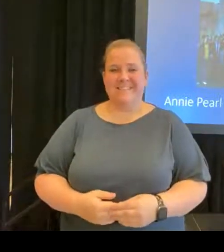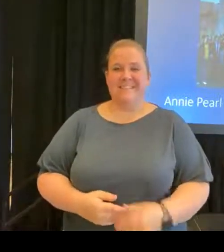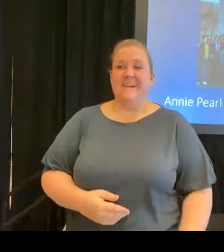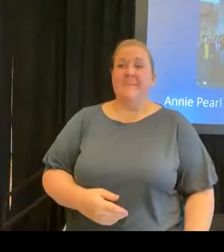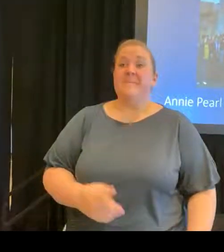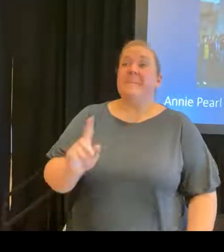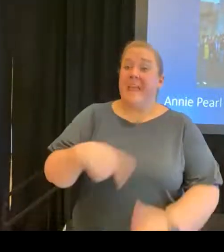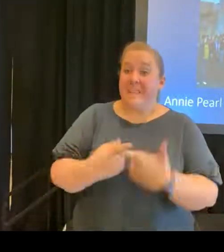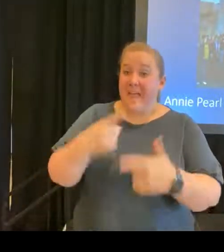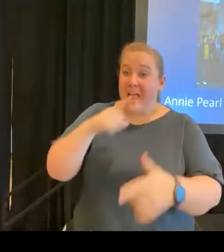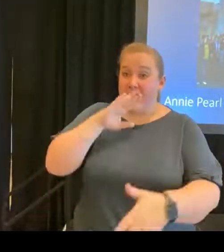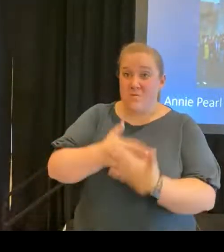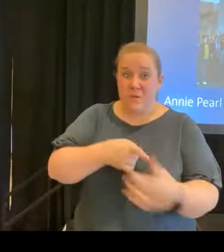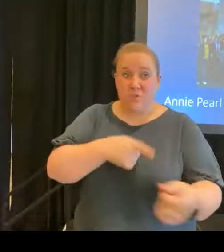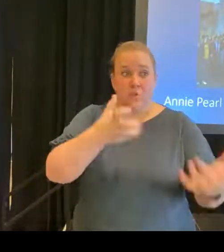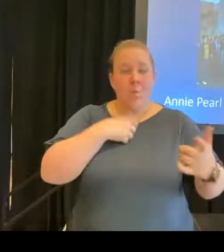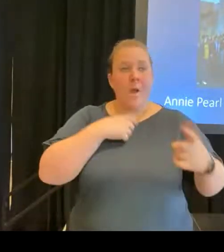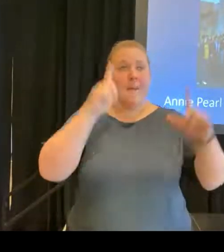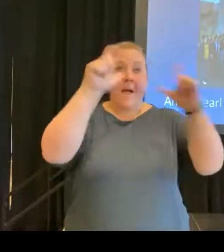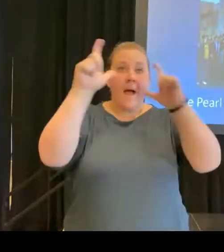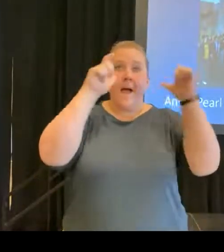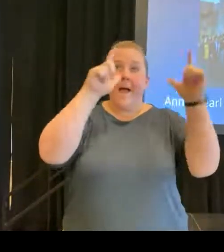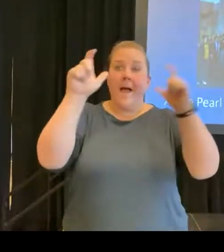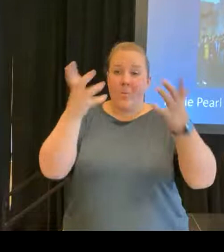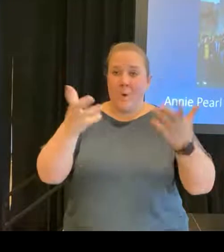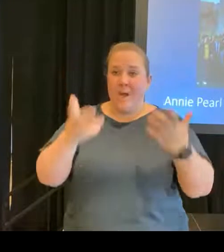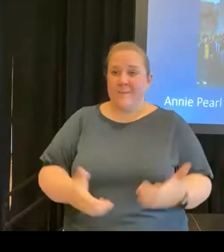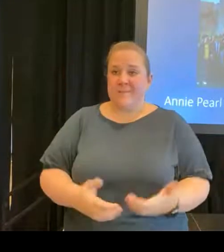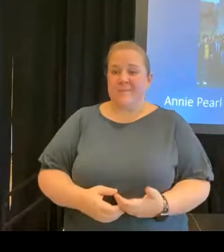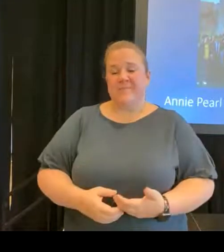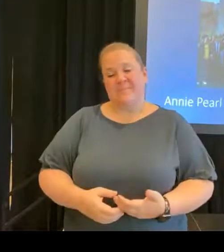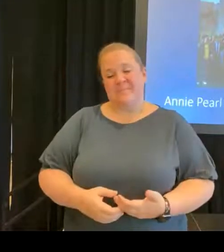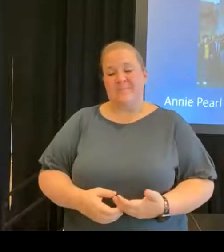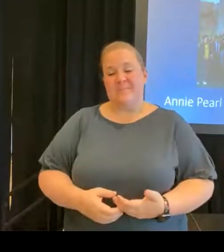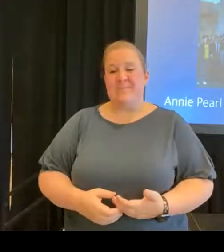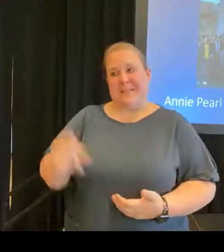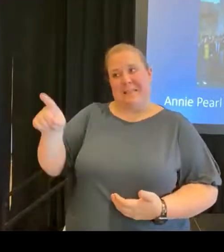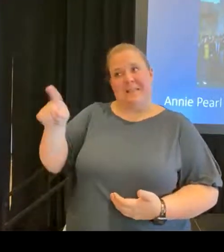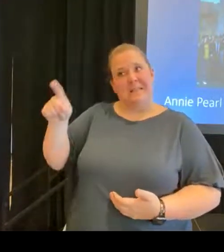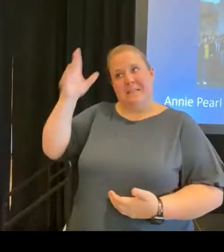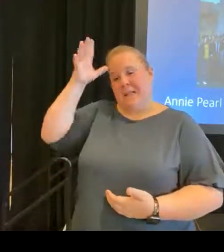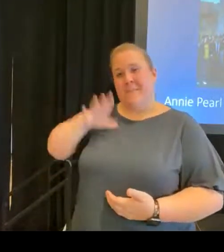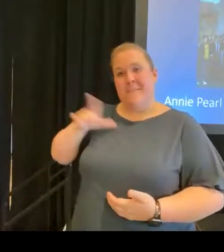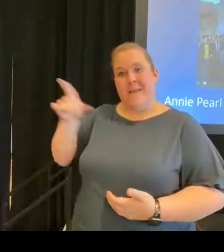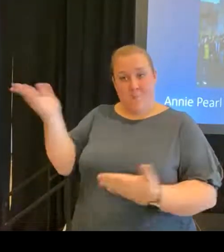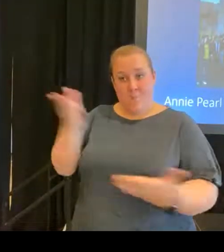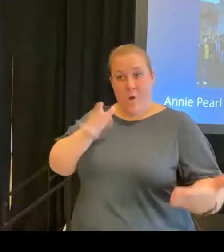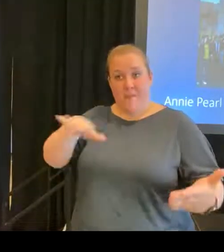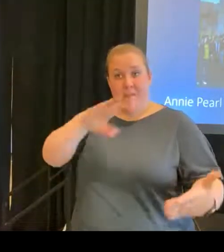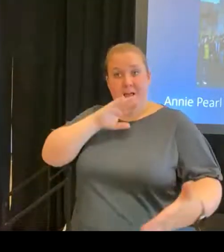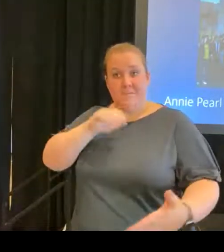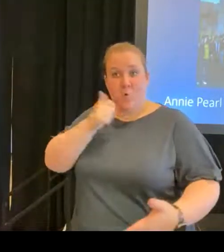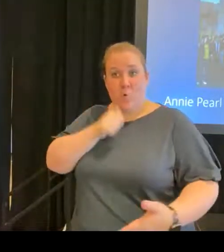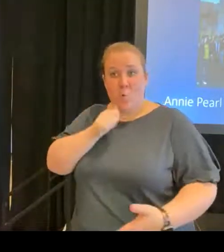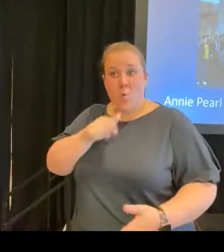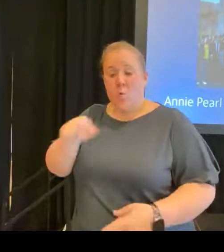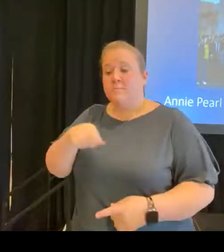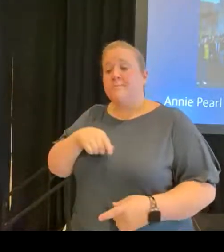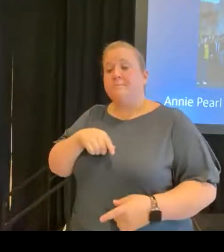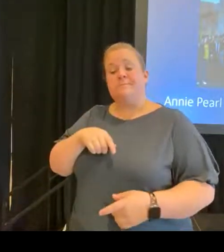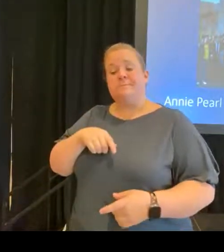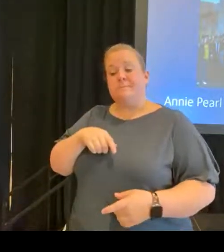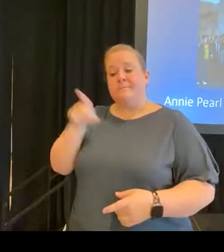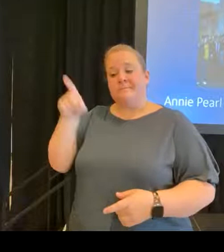Then she wanted to take some pictures in. We could take pictures. But this man that brought her in there, he brought her in there